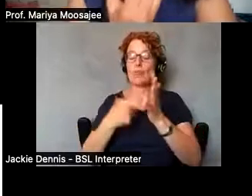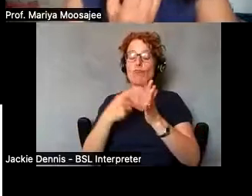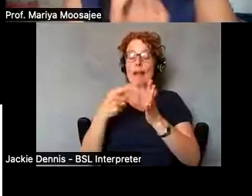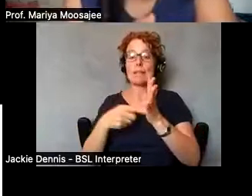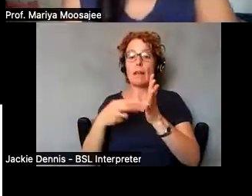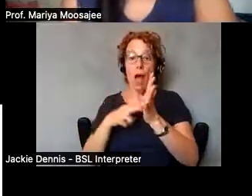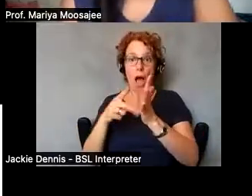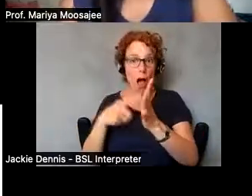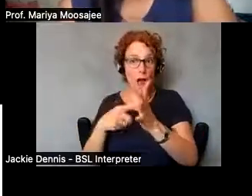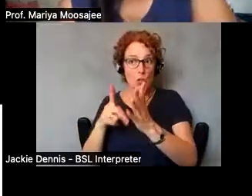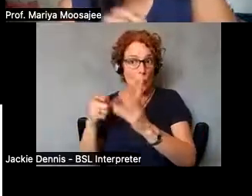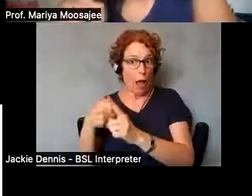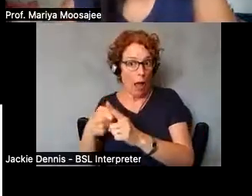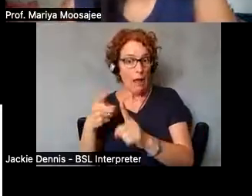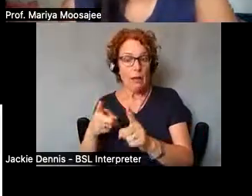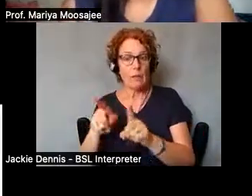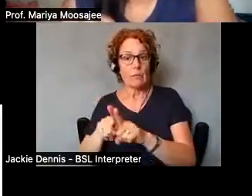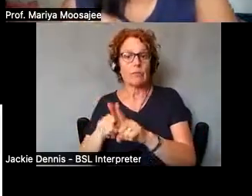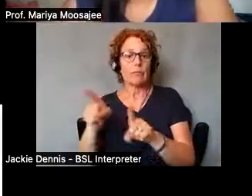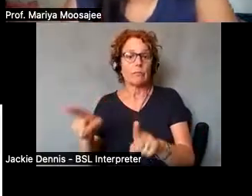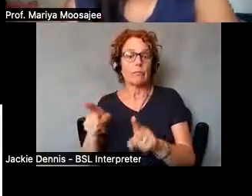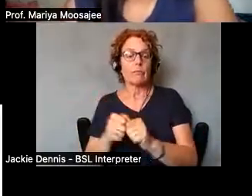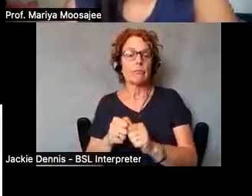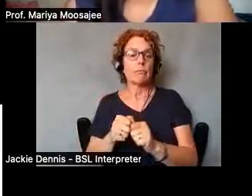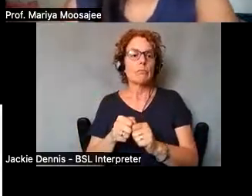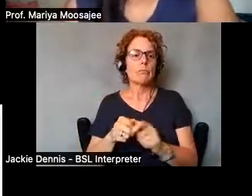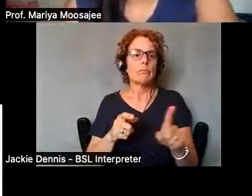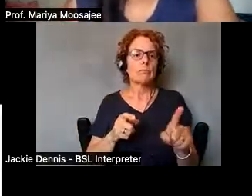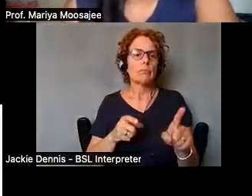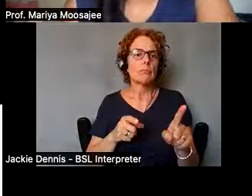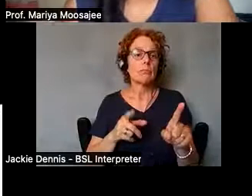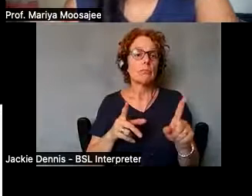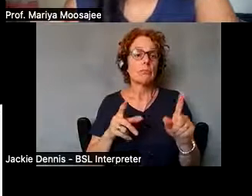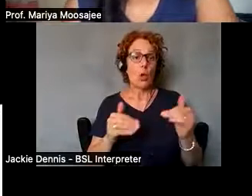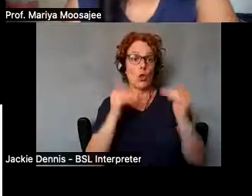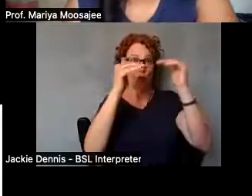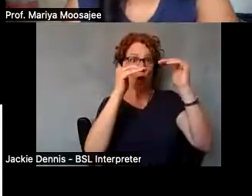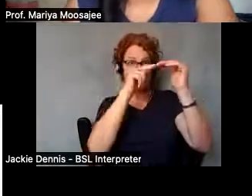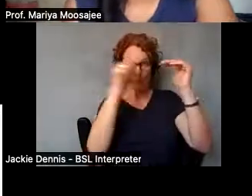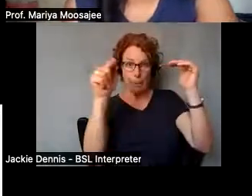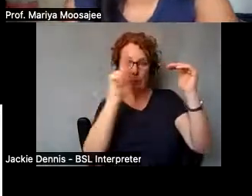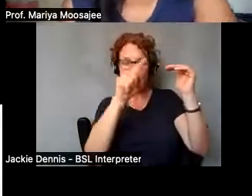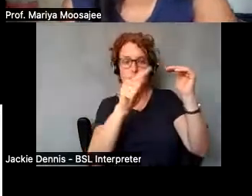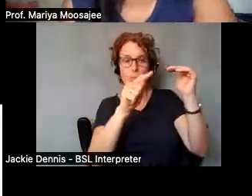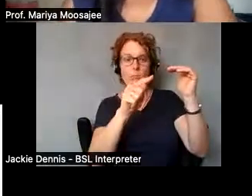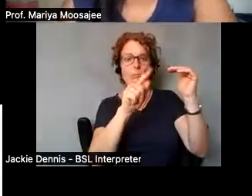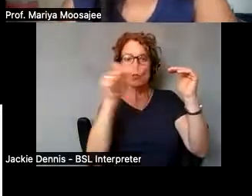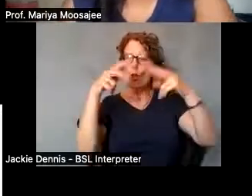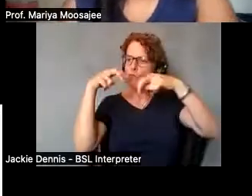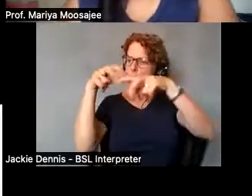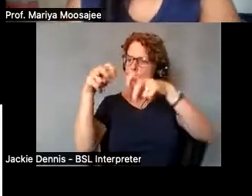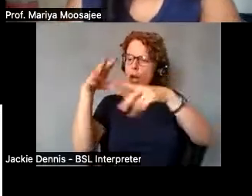Research. But if you go on the top of that website to the research